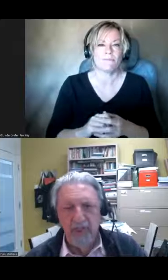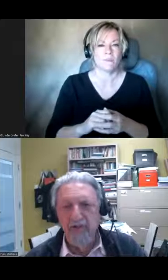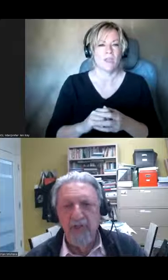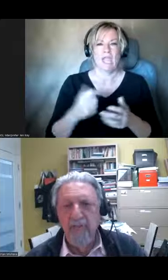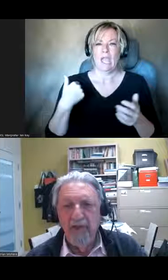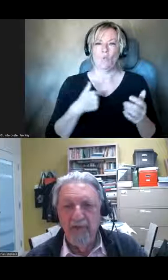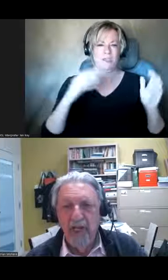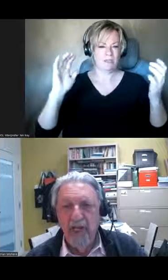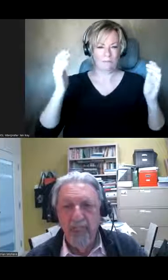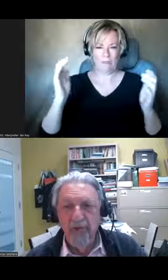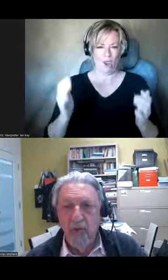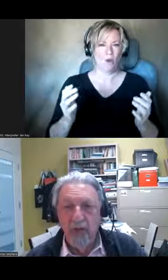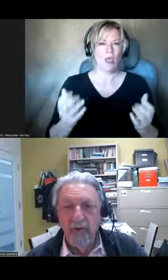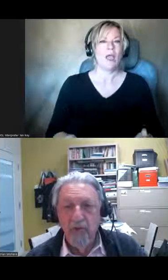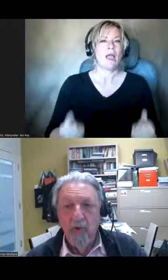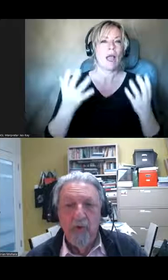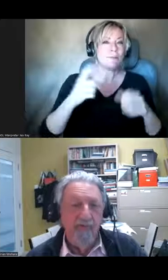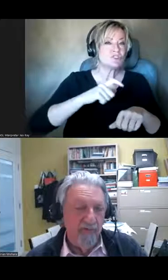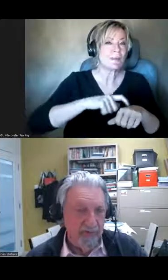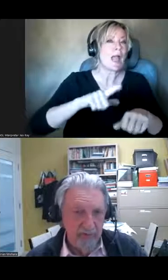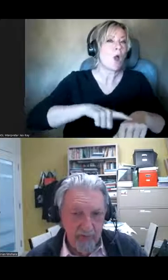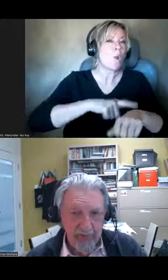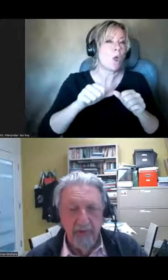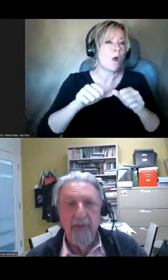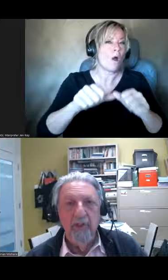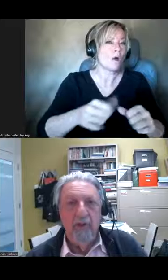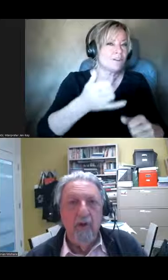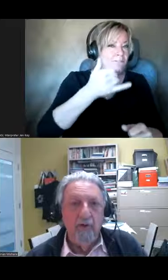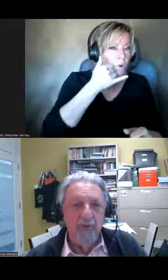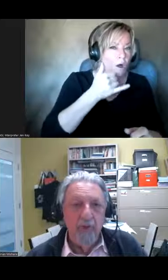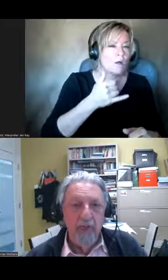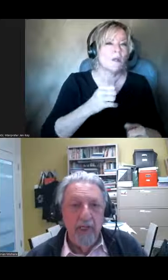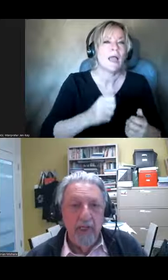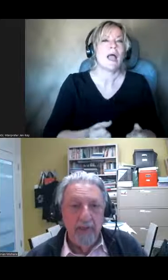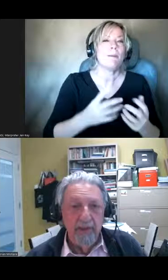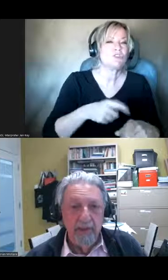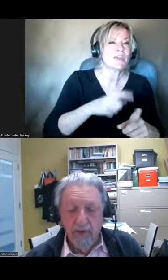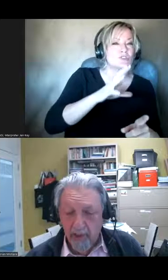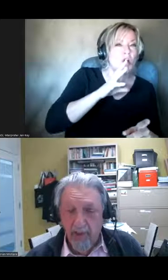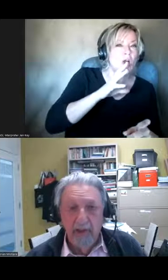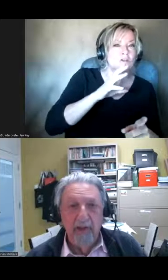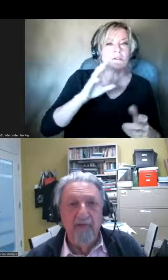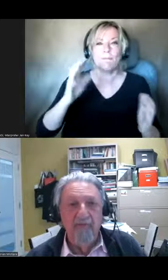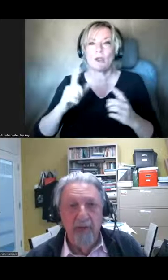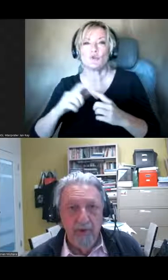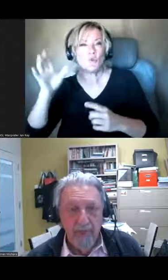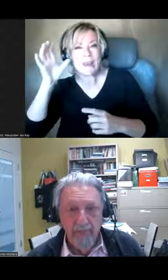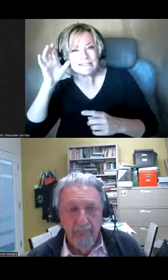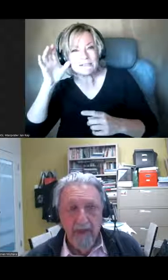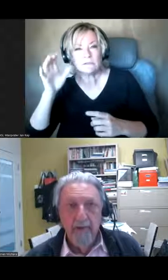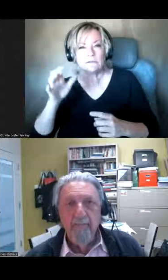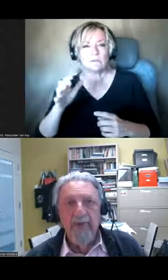of things. The amount of time they talked or versus listened also did not